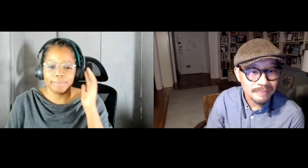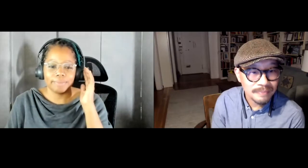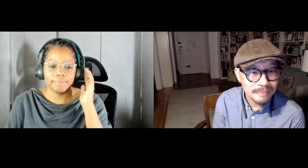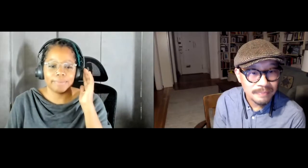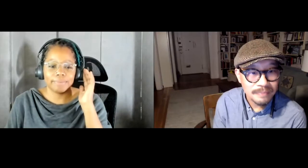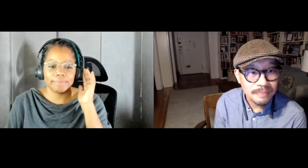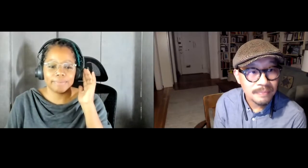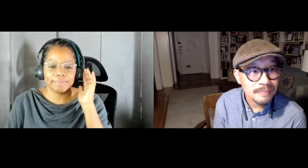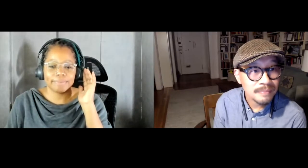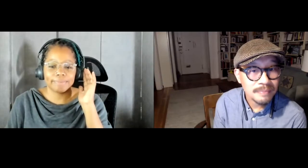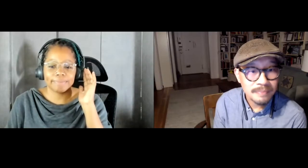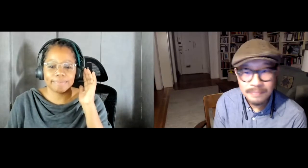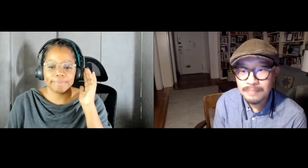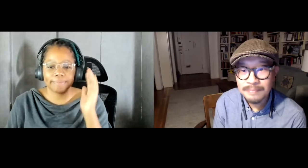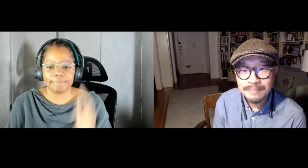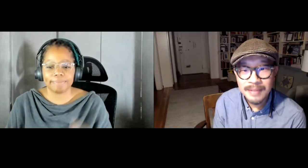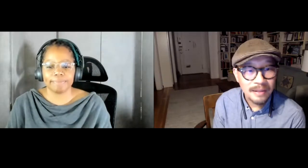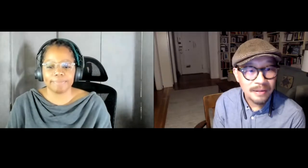very